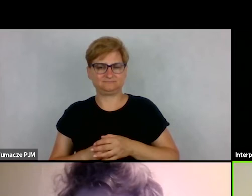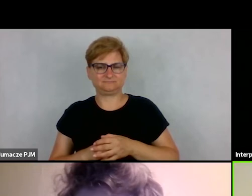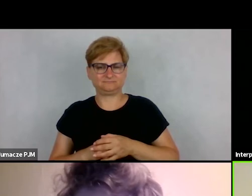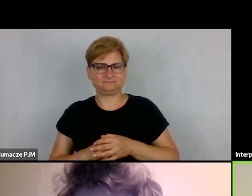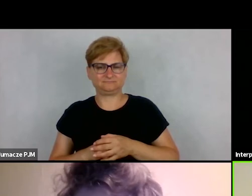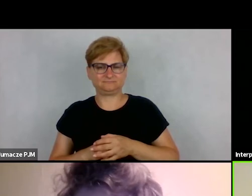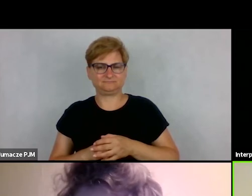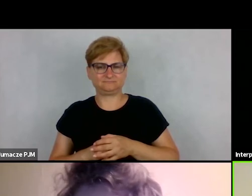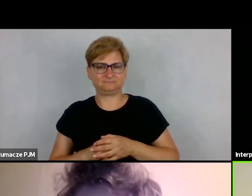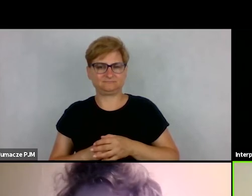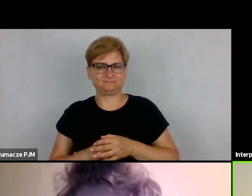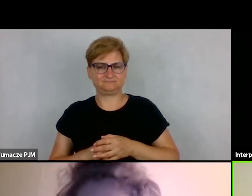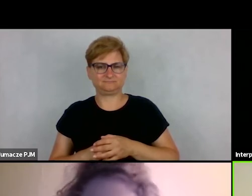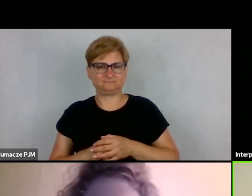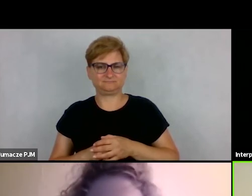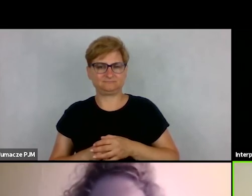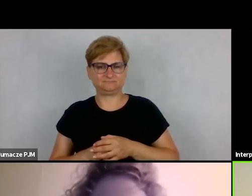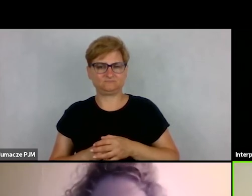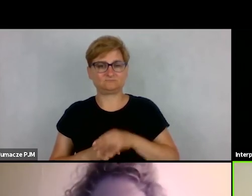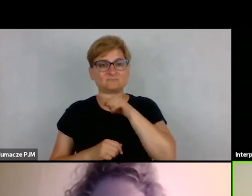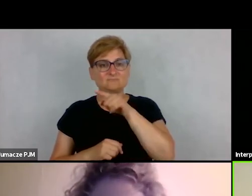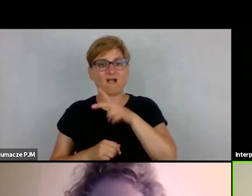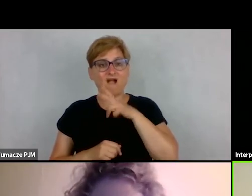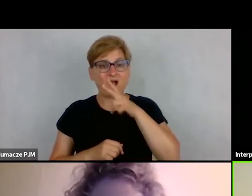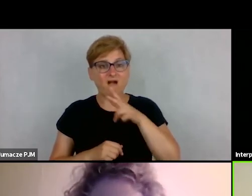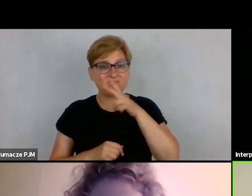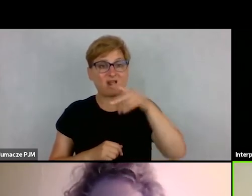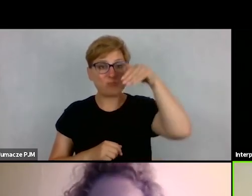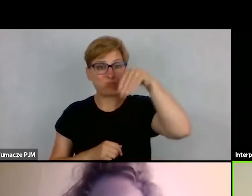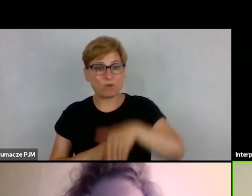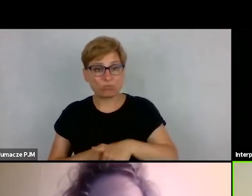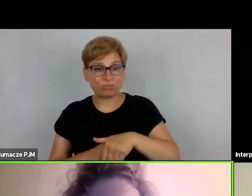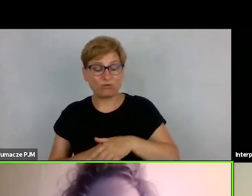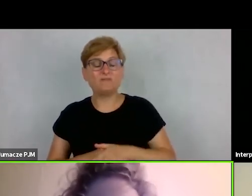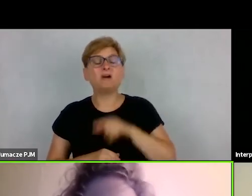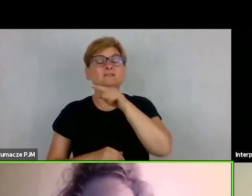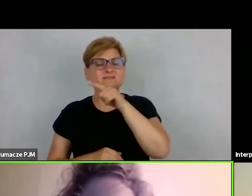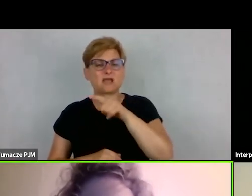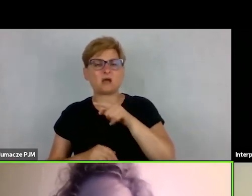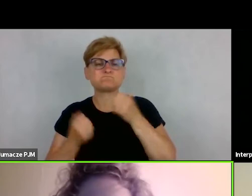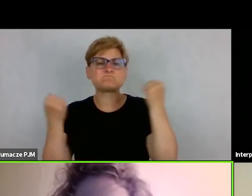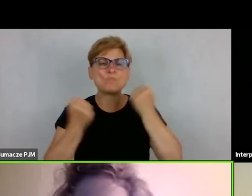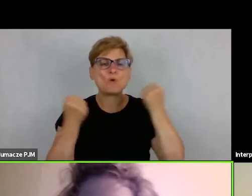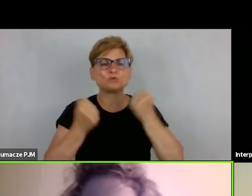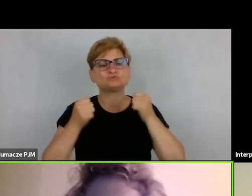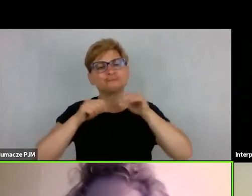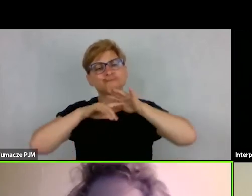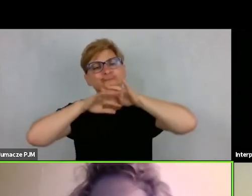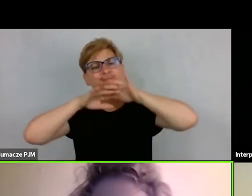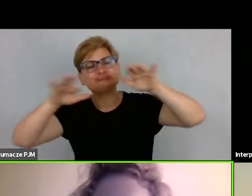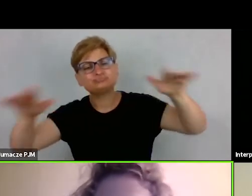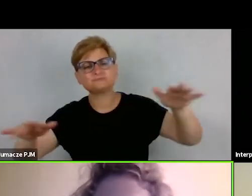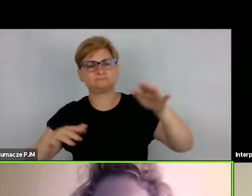action. Whereas in other places, there isn't even the rhetoric, right? There's opposing rhetoric.